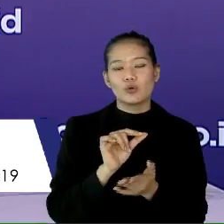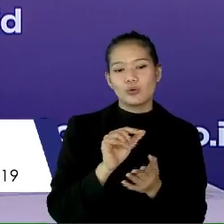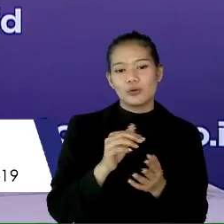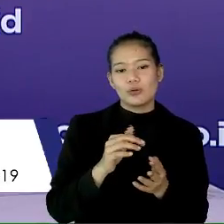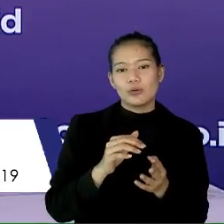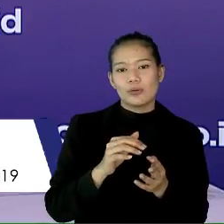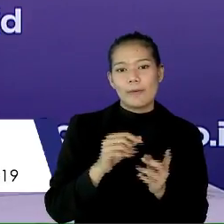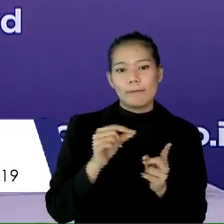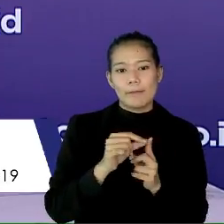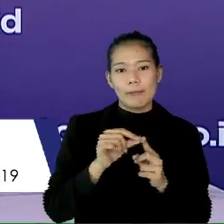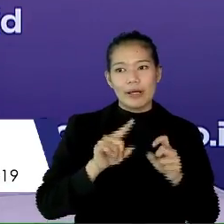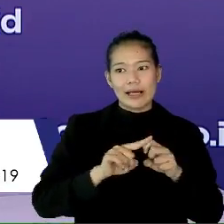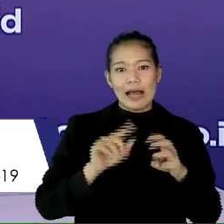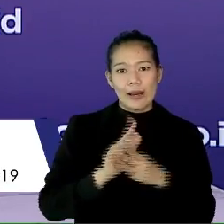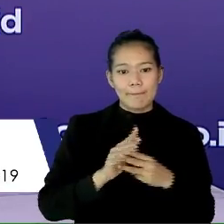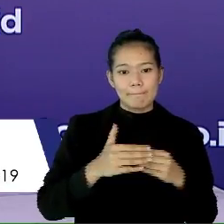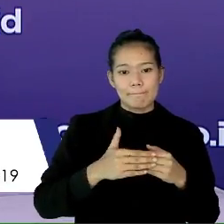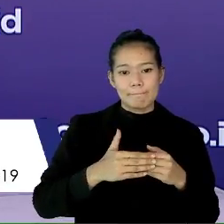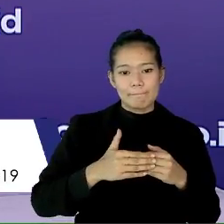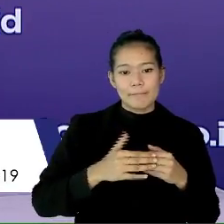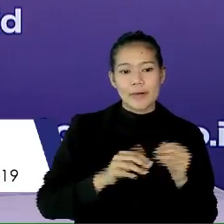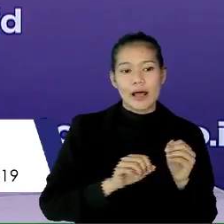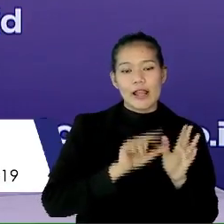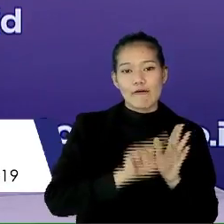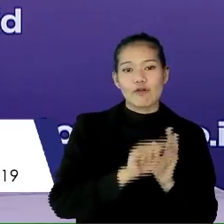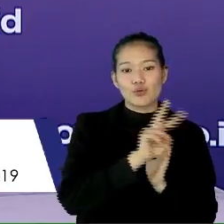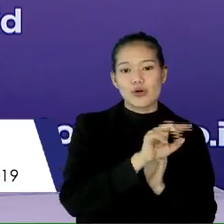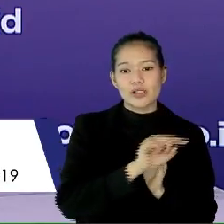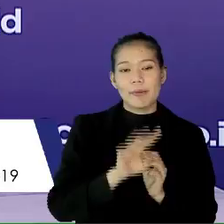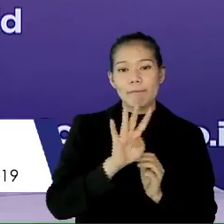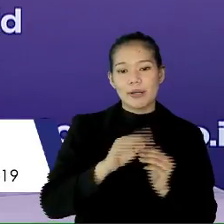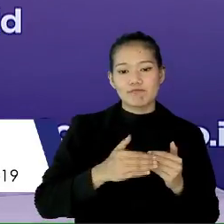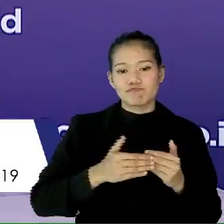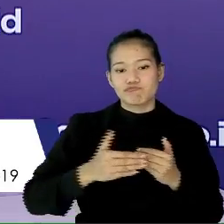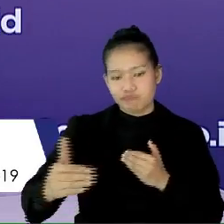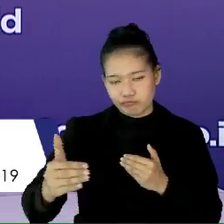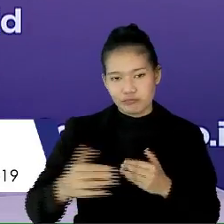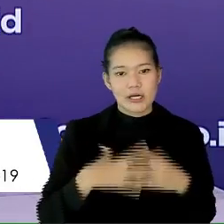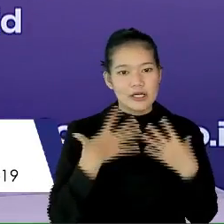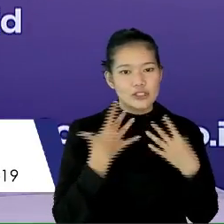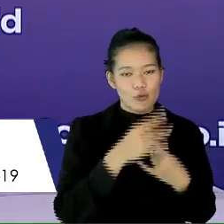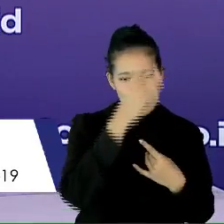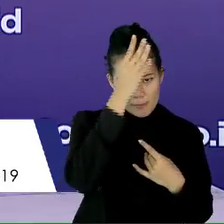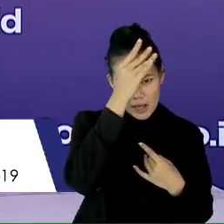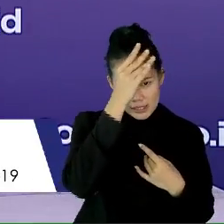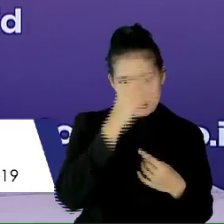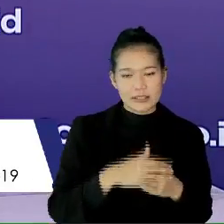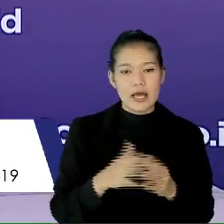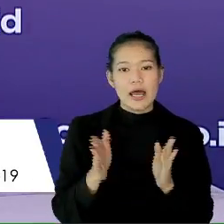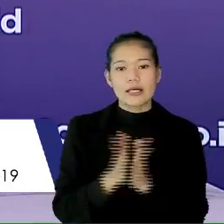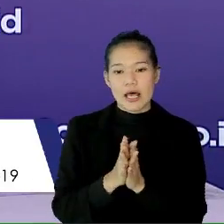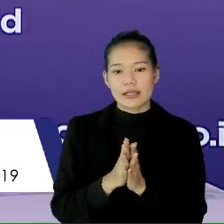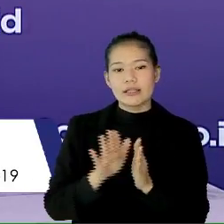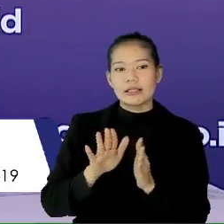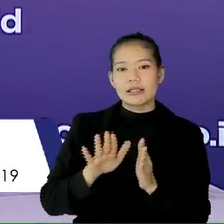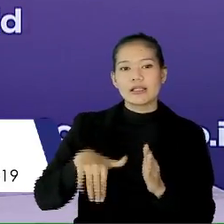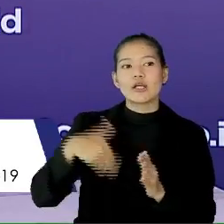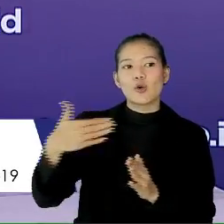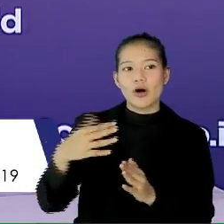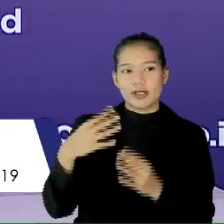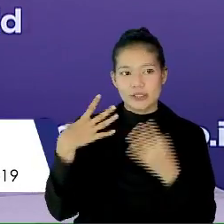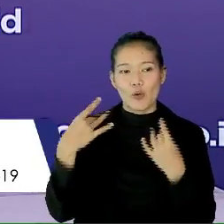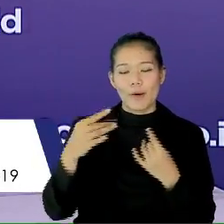extend PPKM level 2 to 4 in both Java Bali and also non-Java